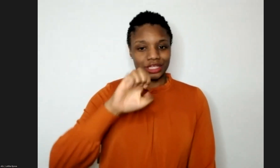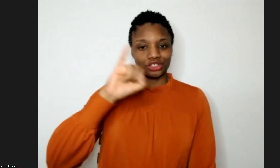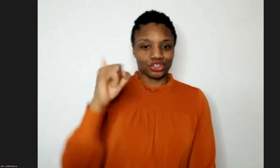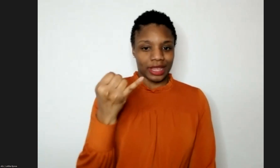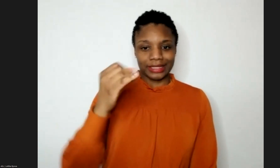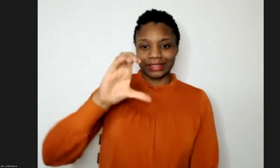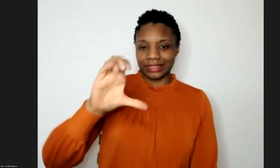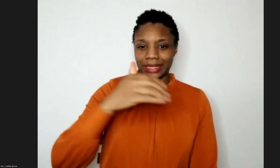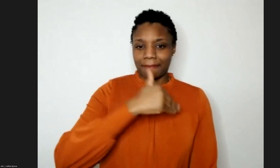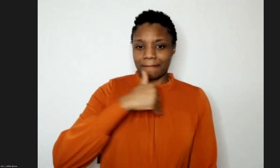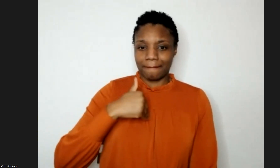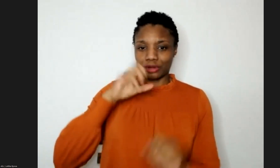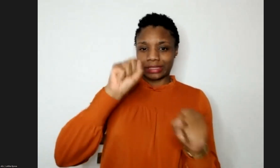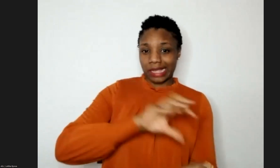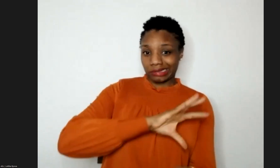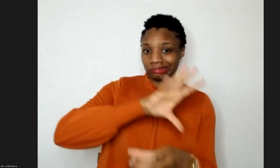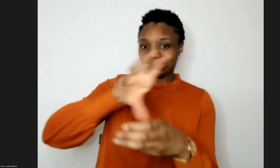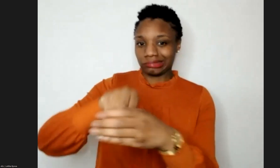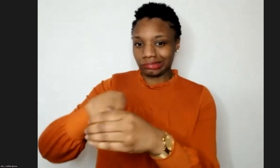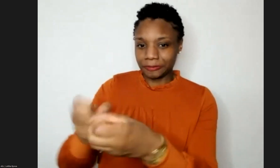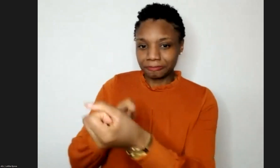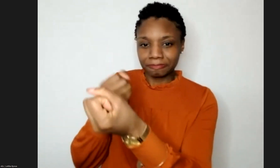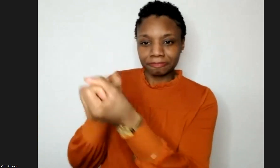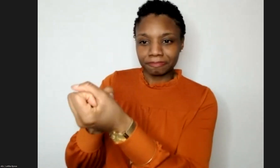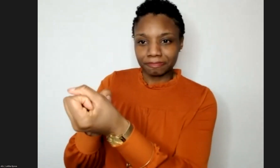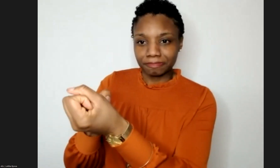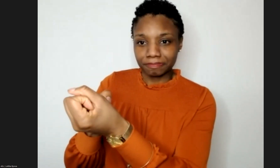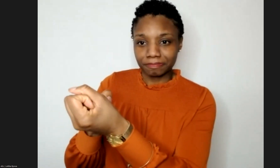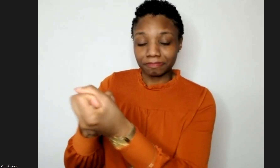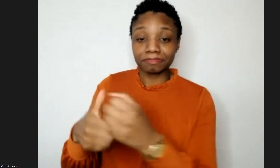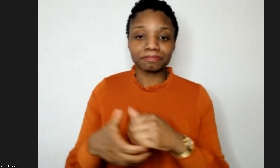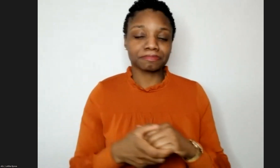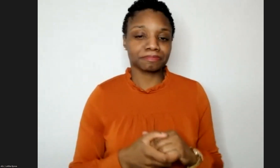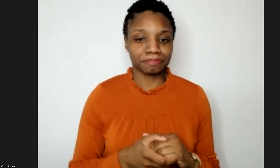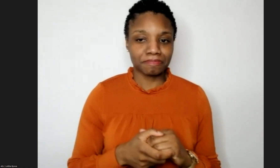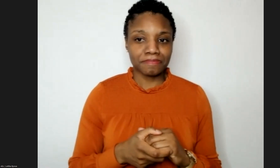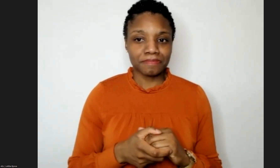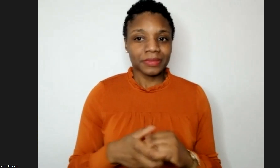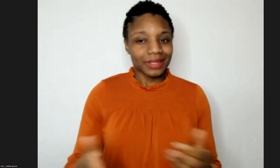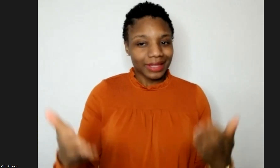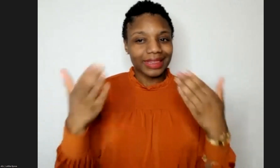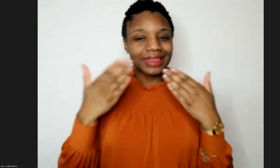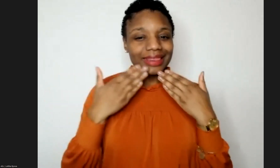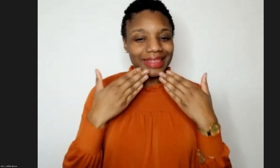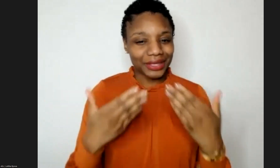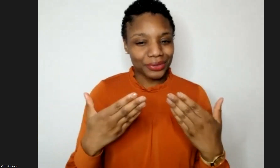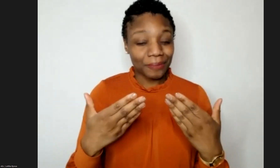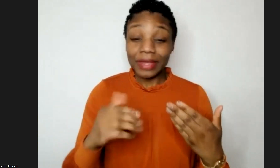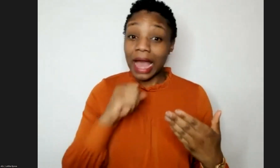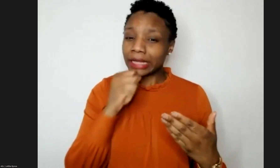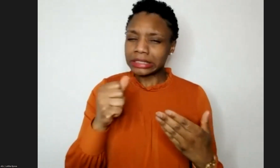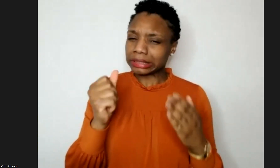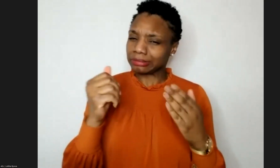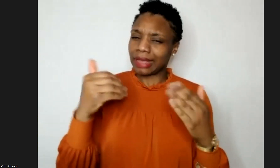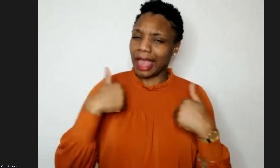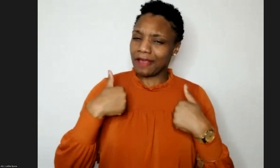it to you, Undersecretary. Great. Thank you. So I didn't prepare any slides today, but I'll just try to kind of